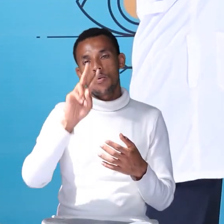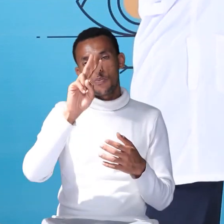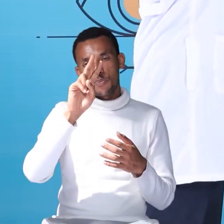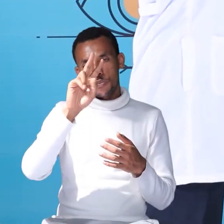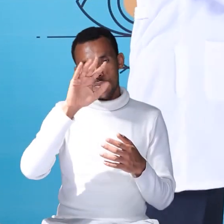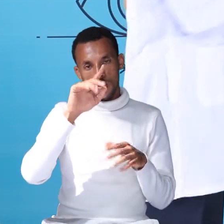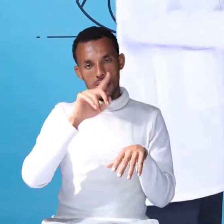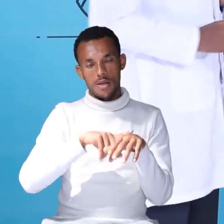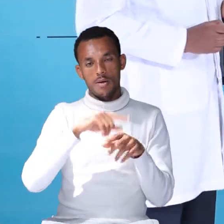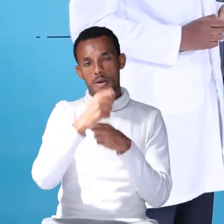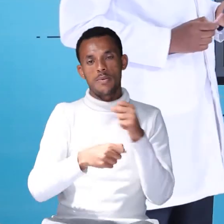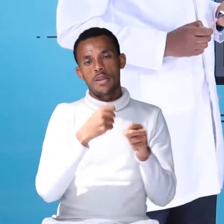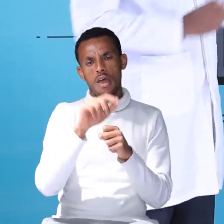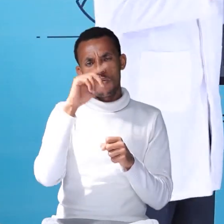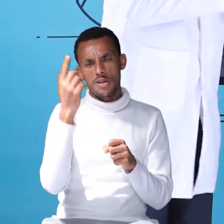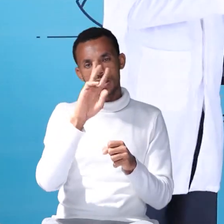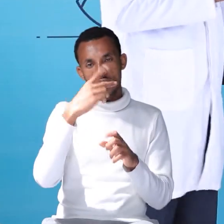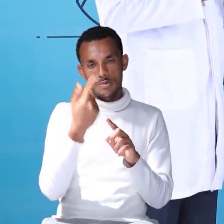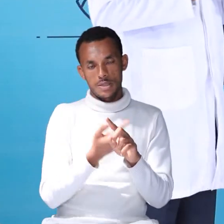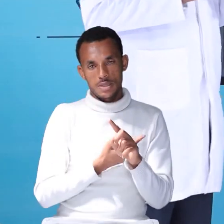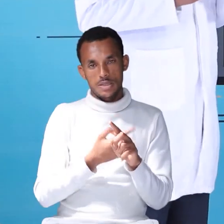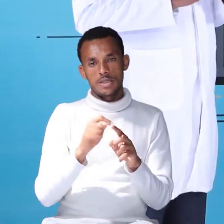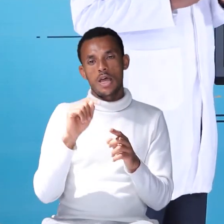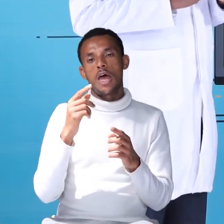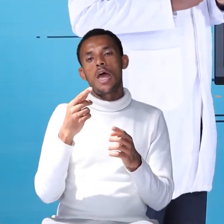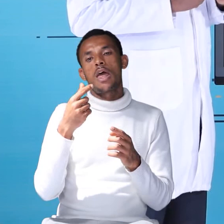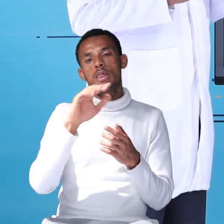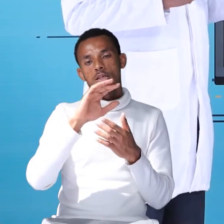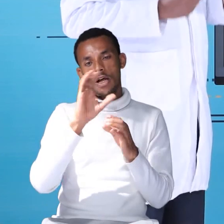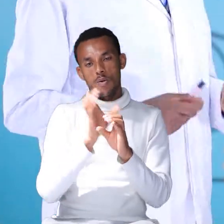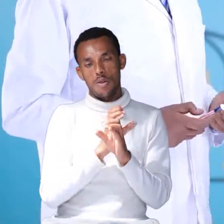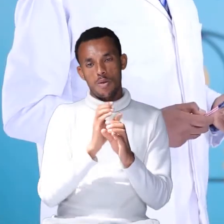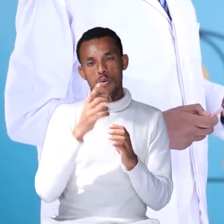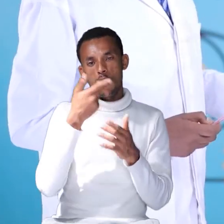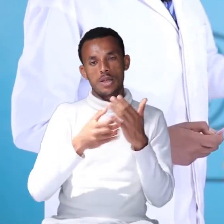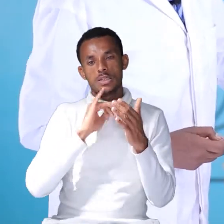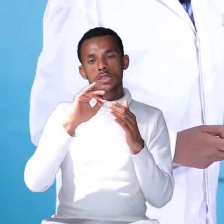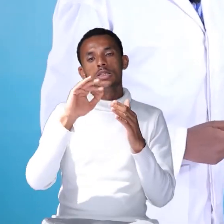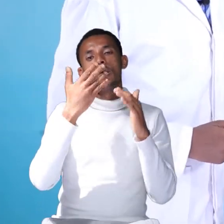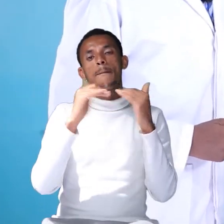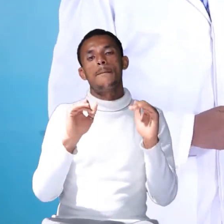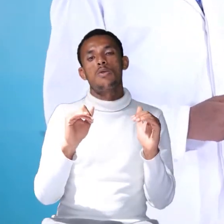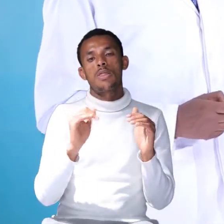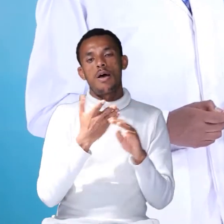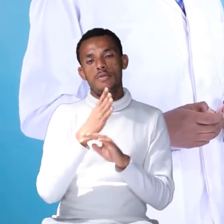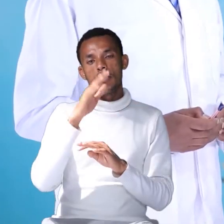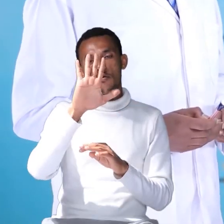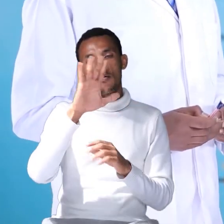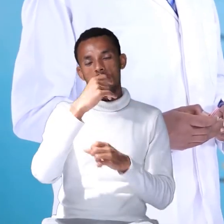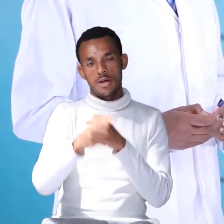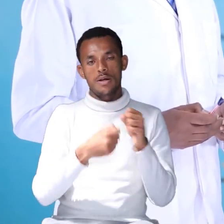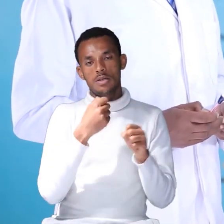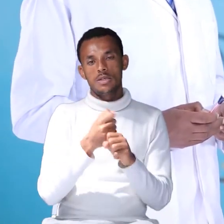means twice in a year, every 6 months, the interest will be calculated. What is the amount in